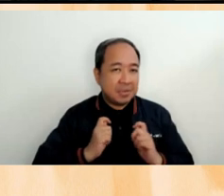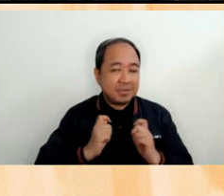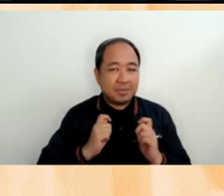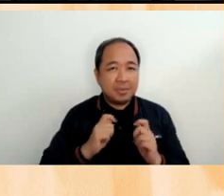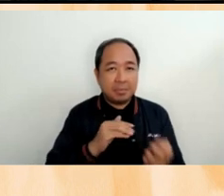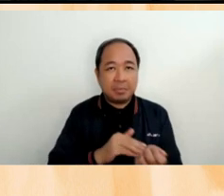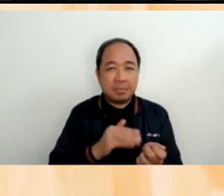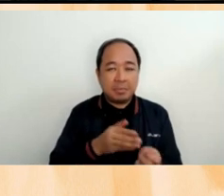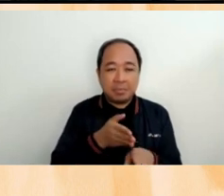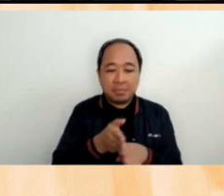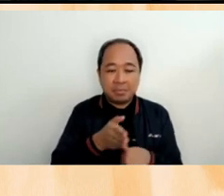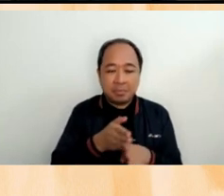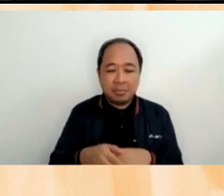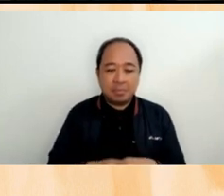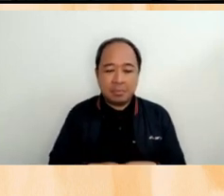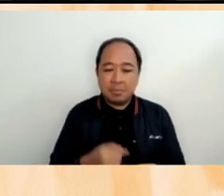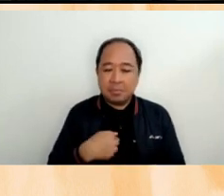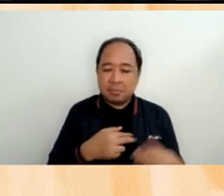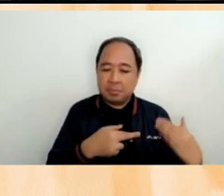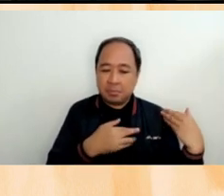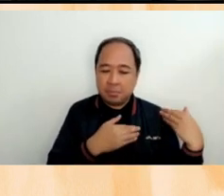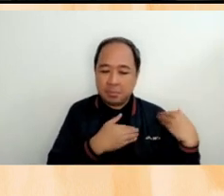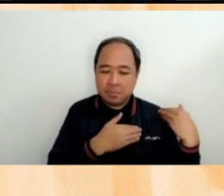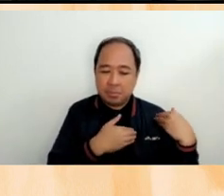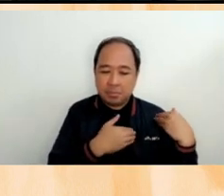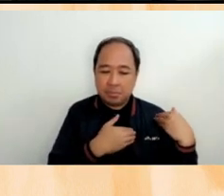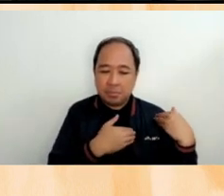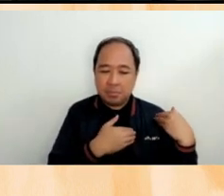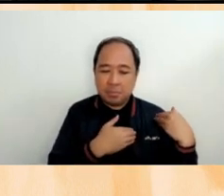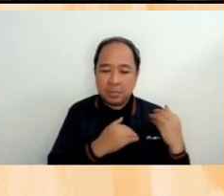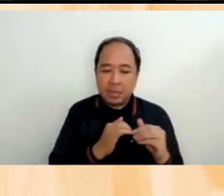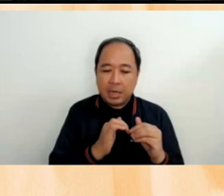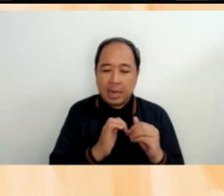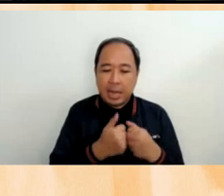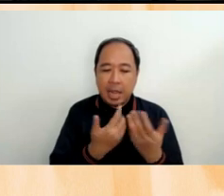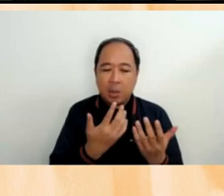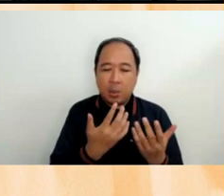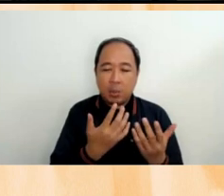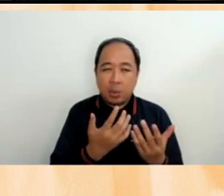adults. The following are the objectives of my talk.